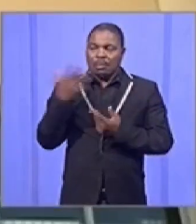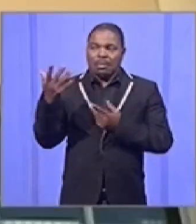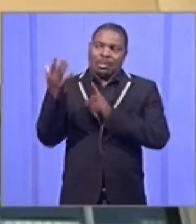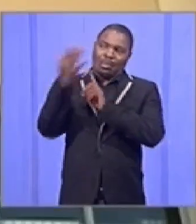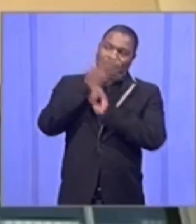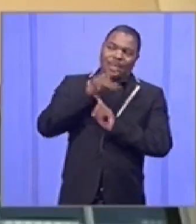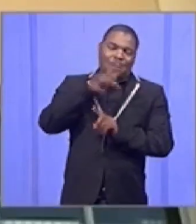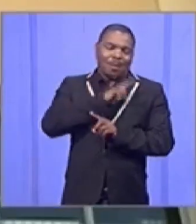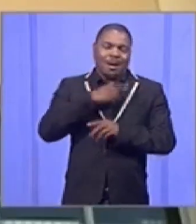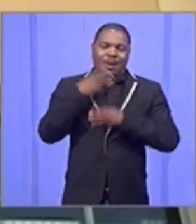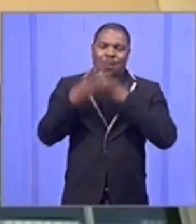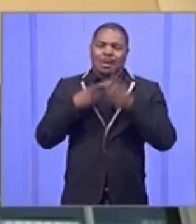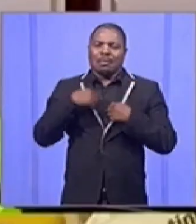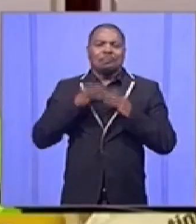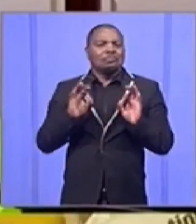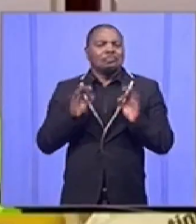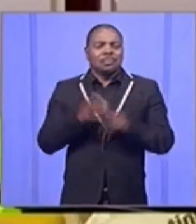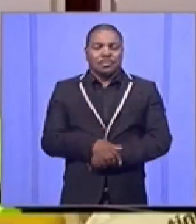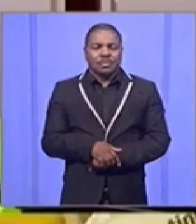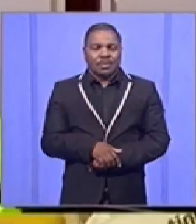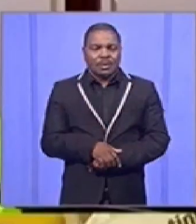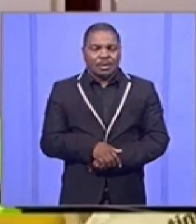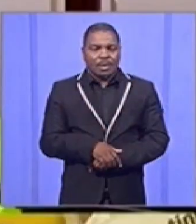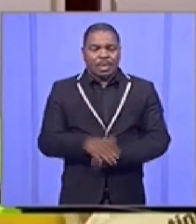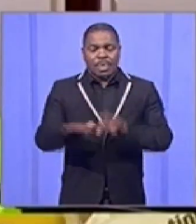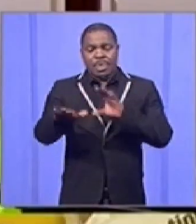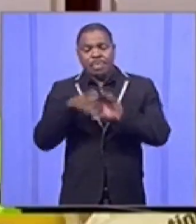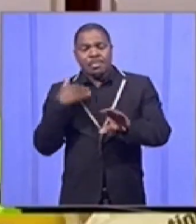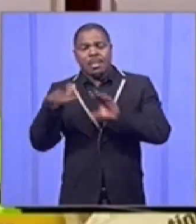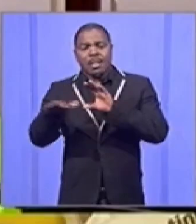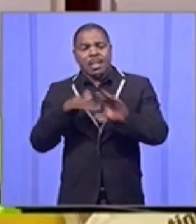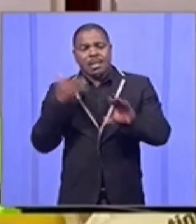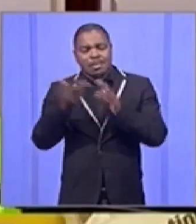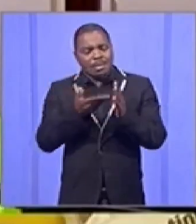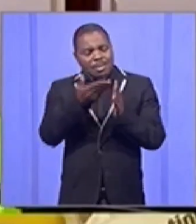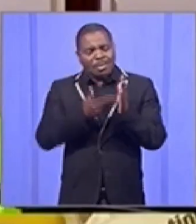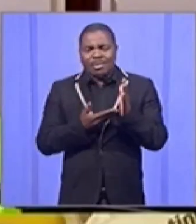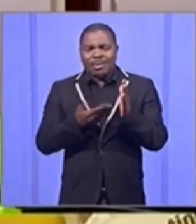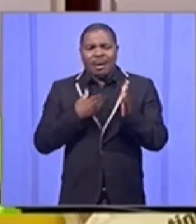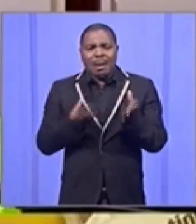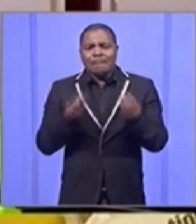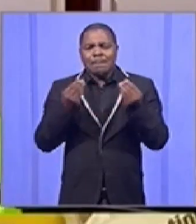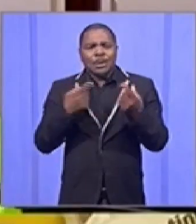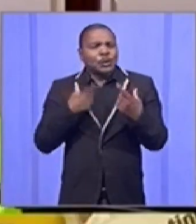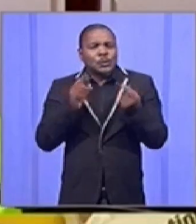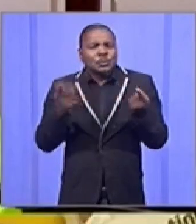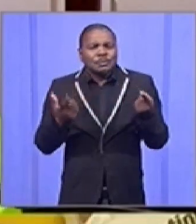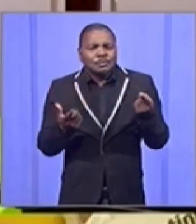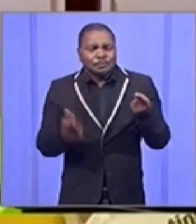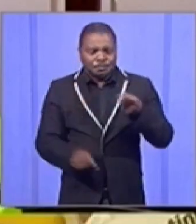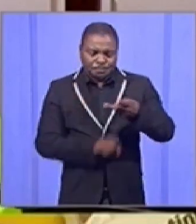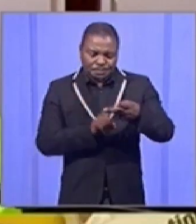gagwe. What should I do with these emails? What should I do with the